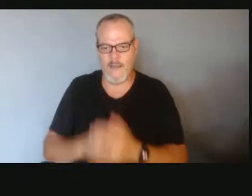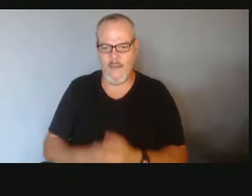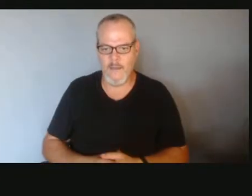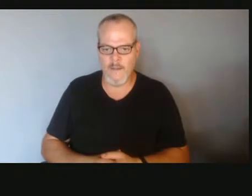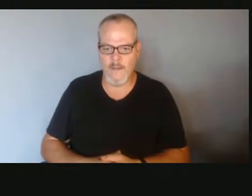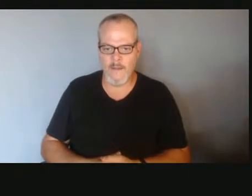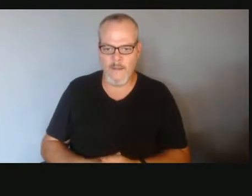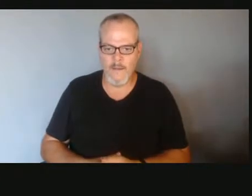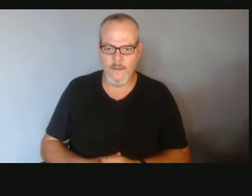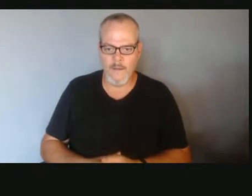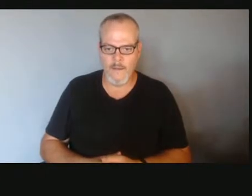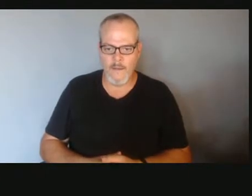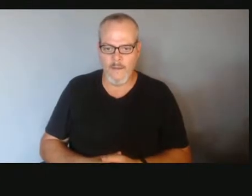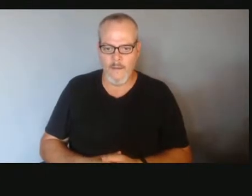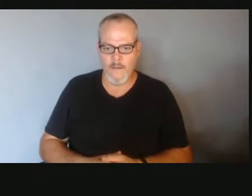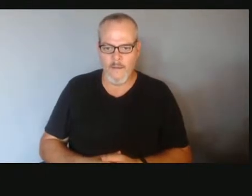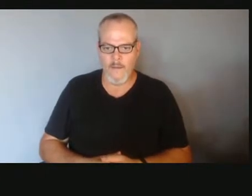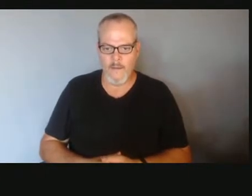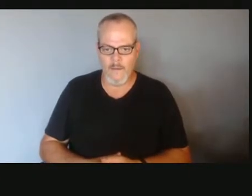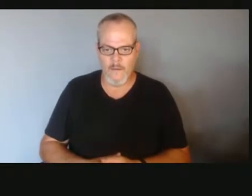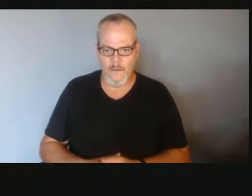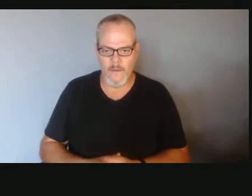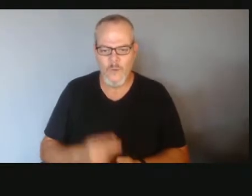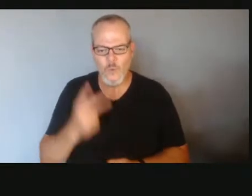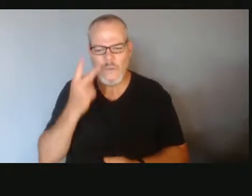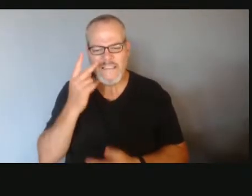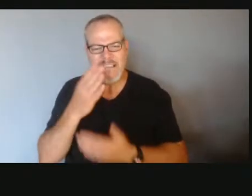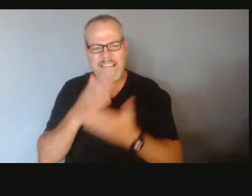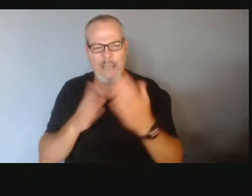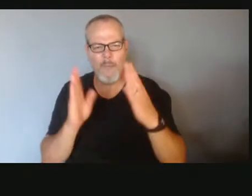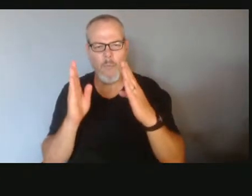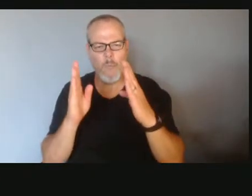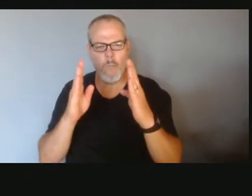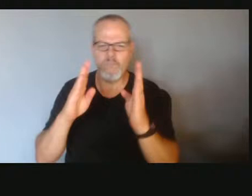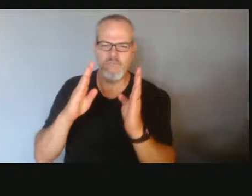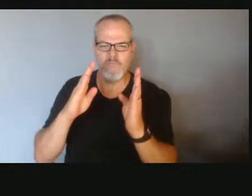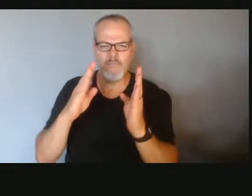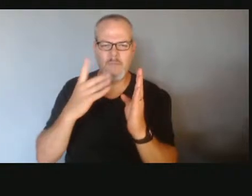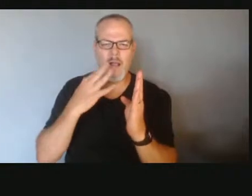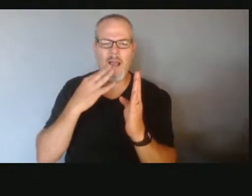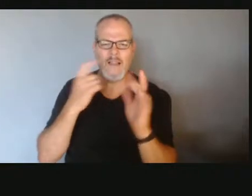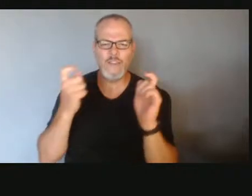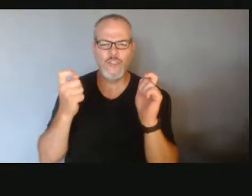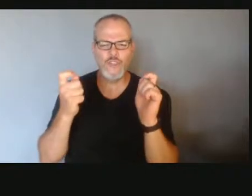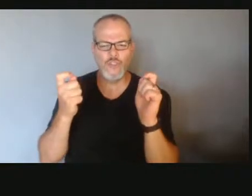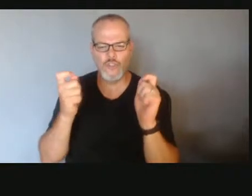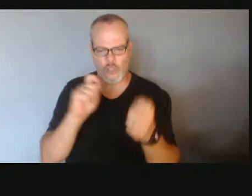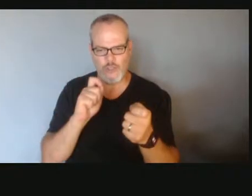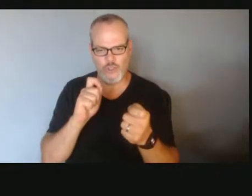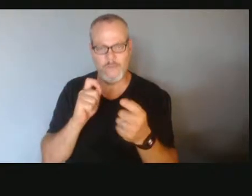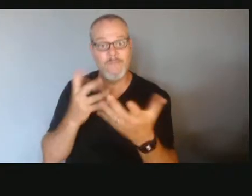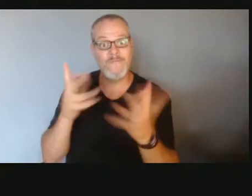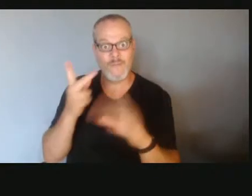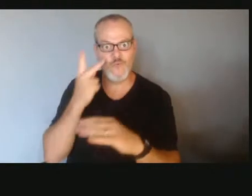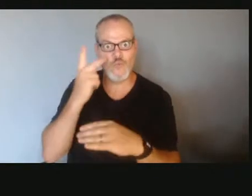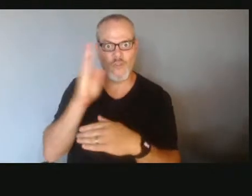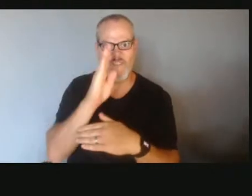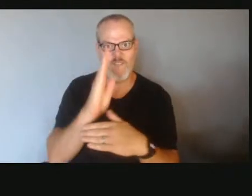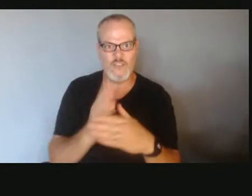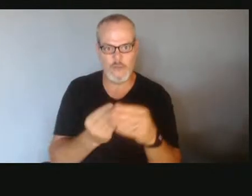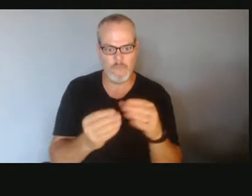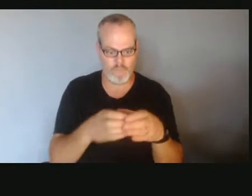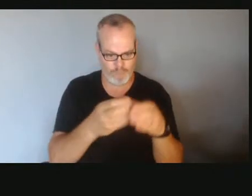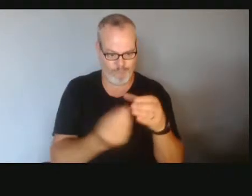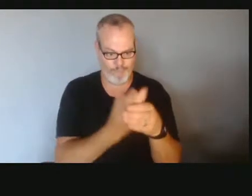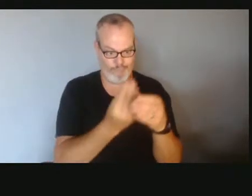There's a little bit of a bend, a little rotation happening in this area right through here, which is where we saw our fissure break open last week. So